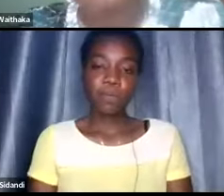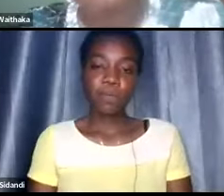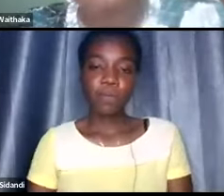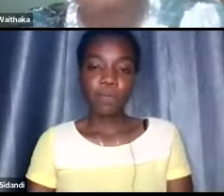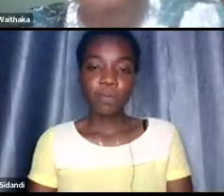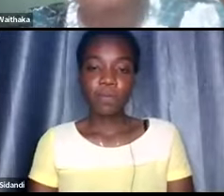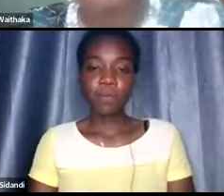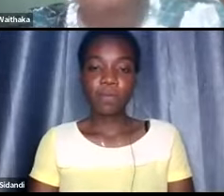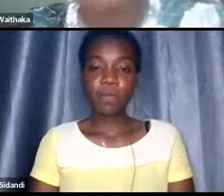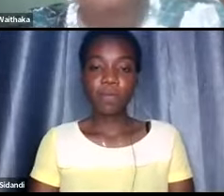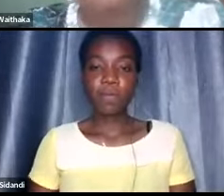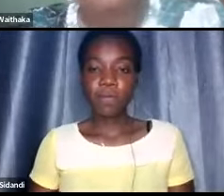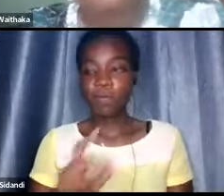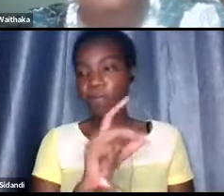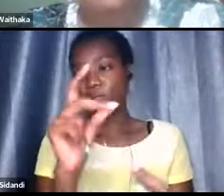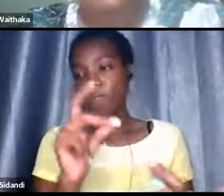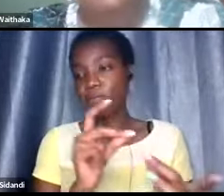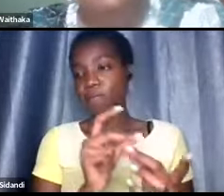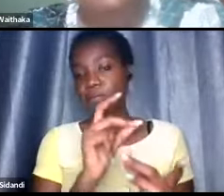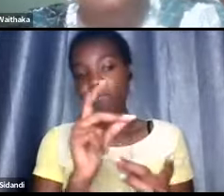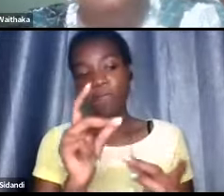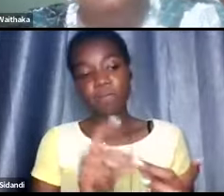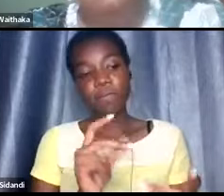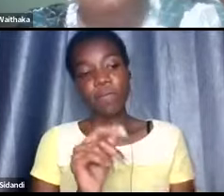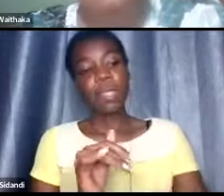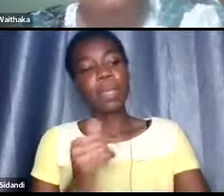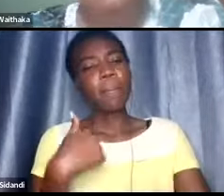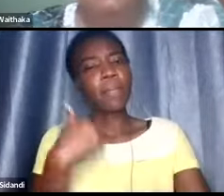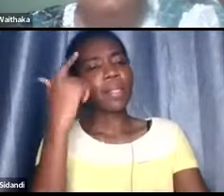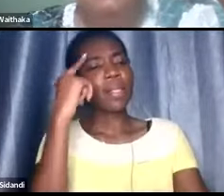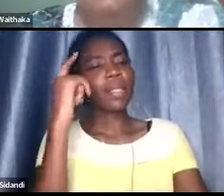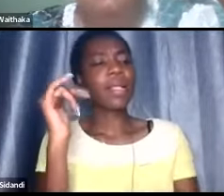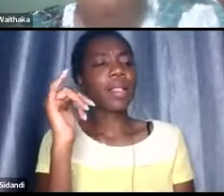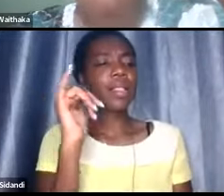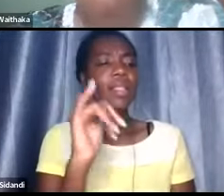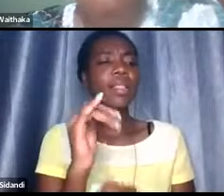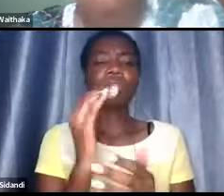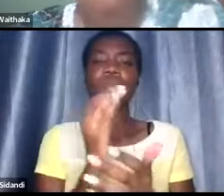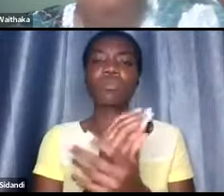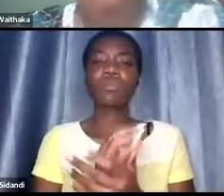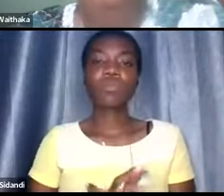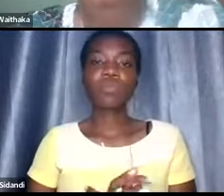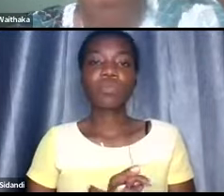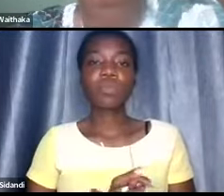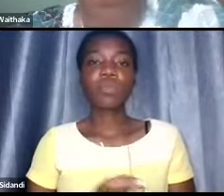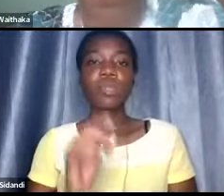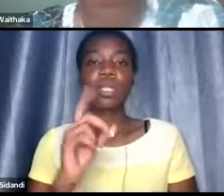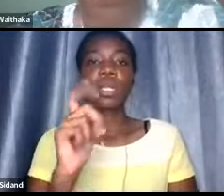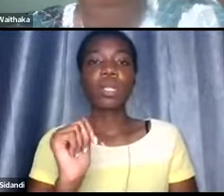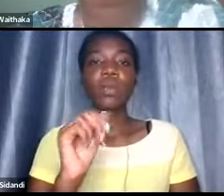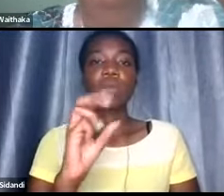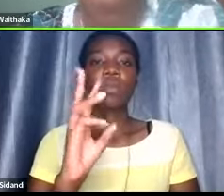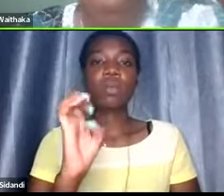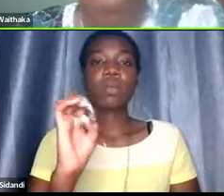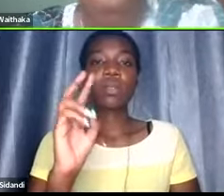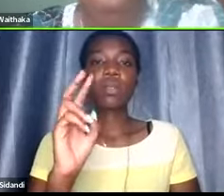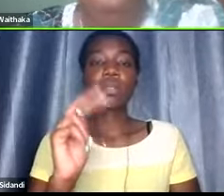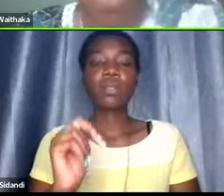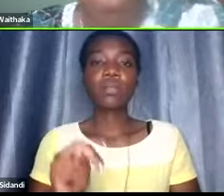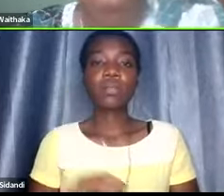Excellent, excellent. I think that is really, really deep. Lawrence Namale, your hand is up. You can speak.